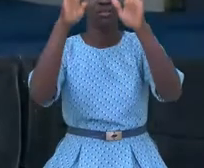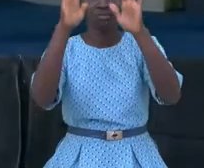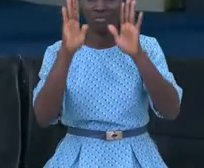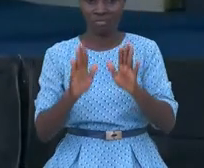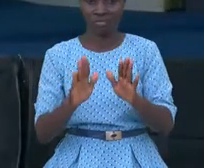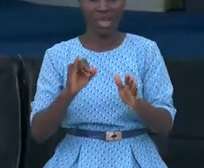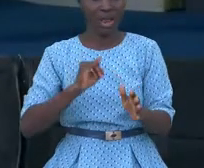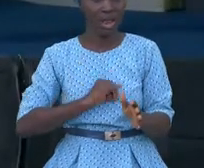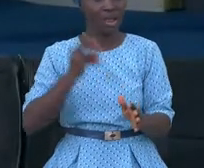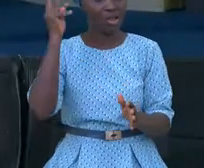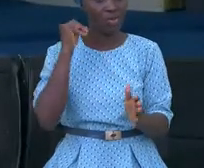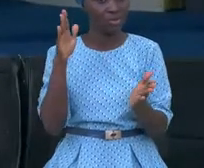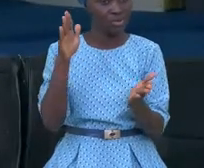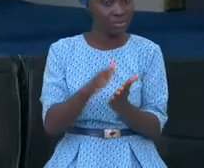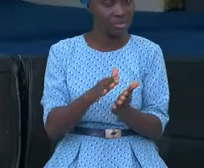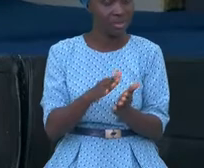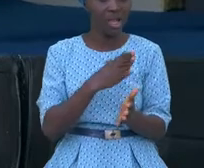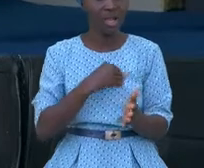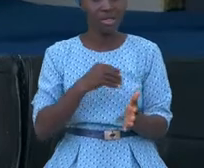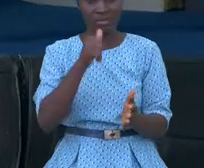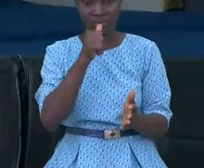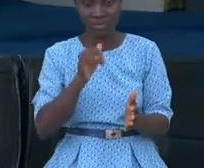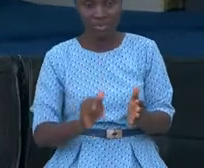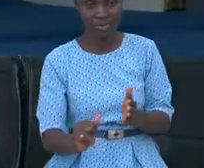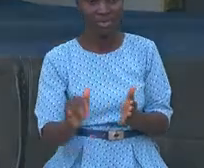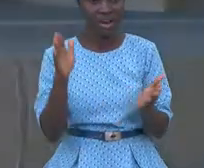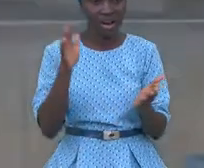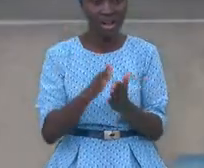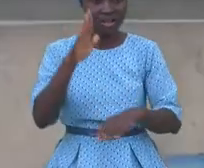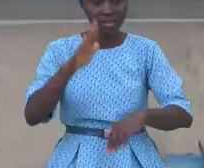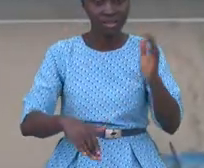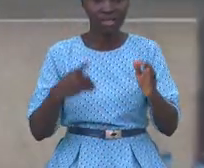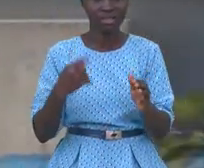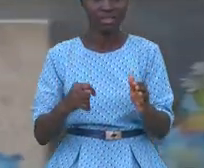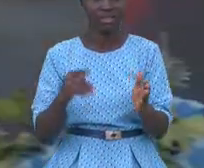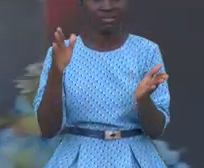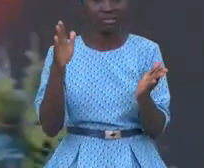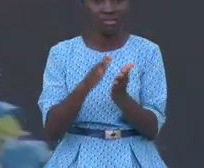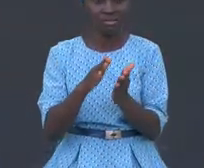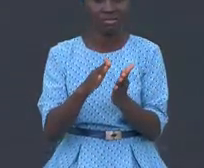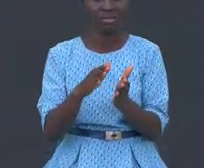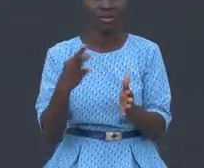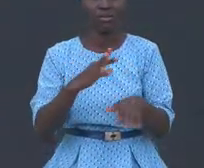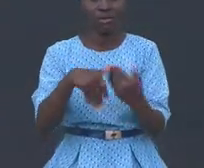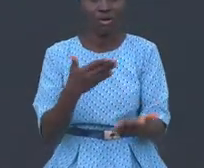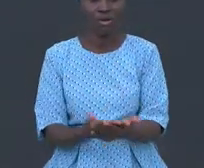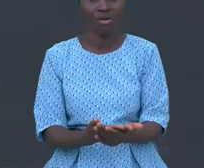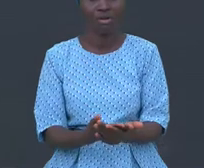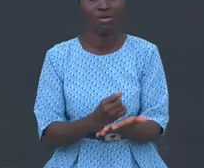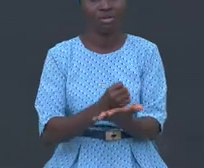was less, and I'm still less than the least of all saints. Then it says, is